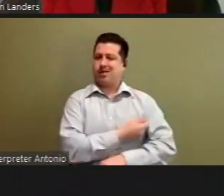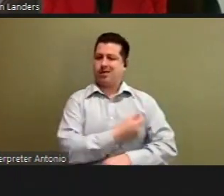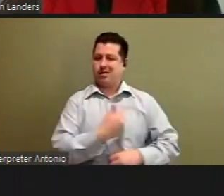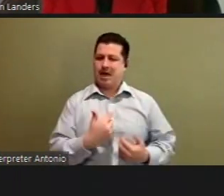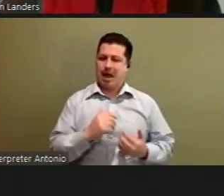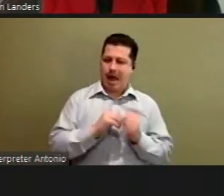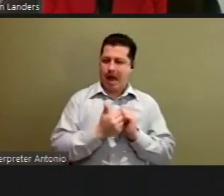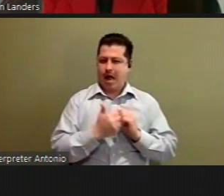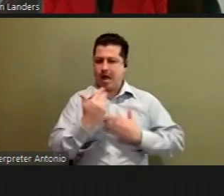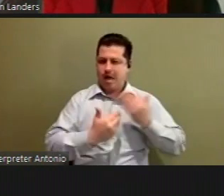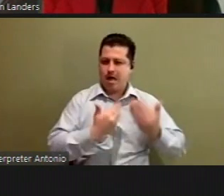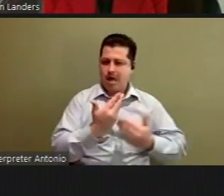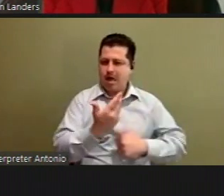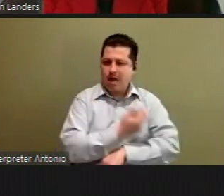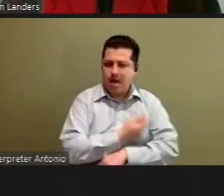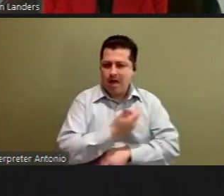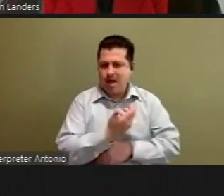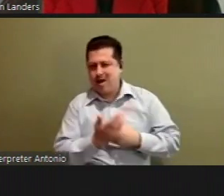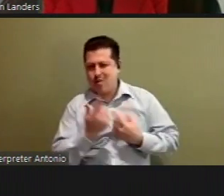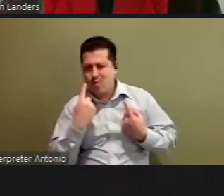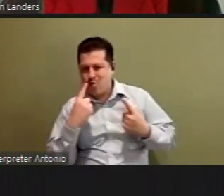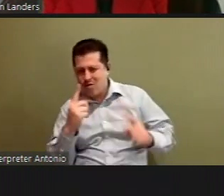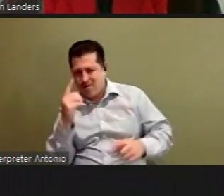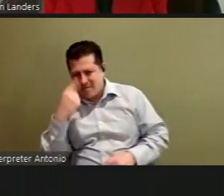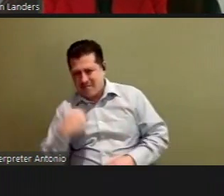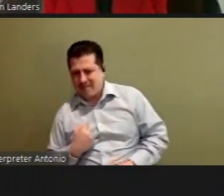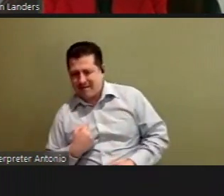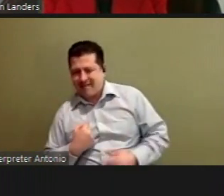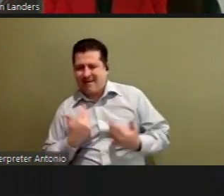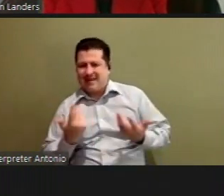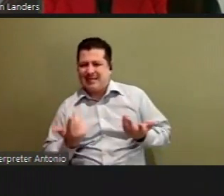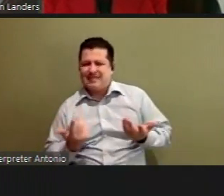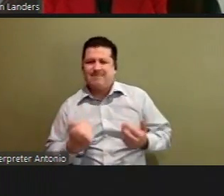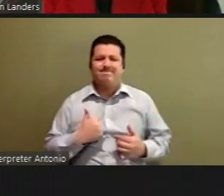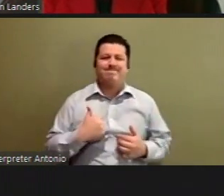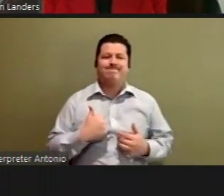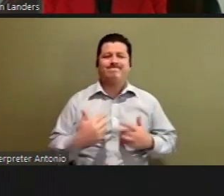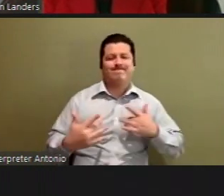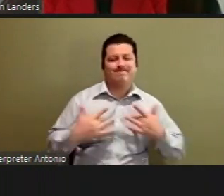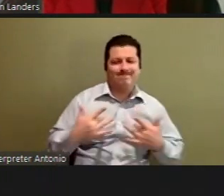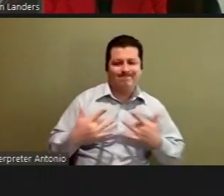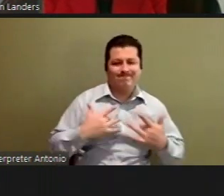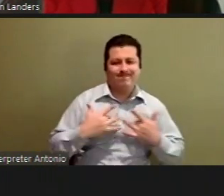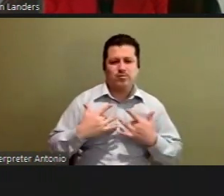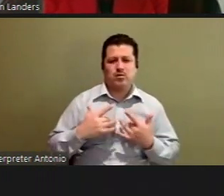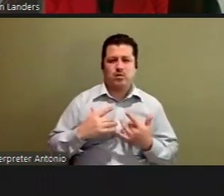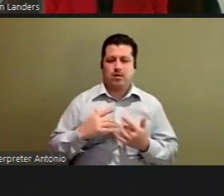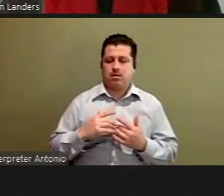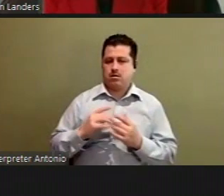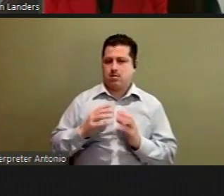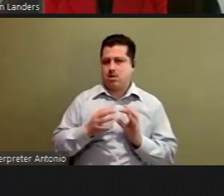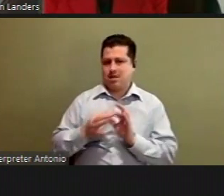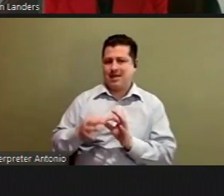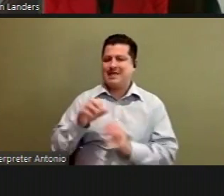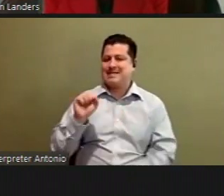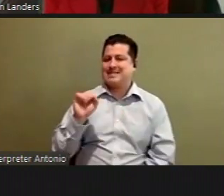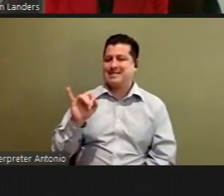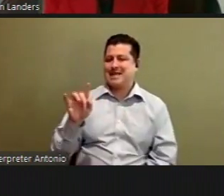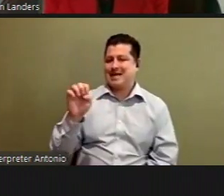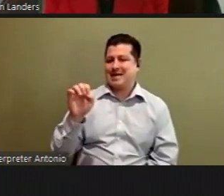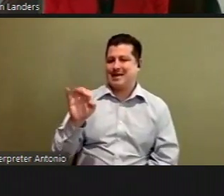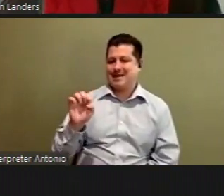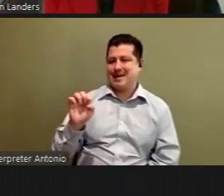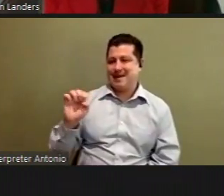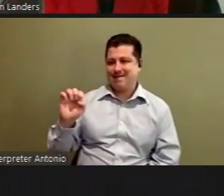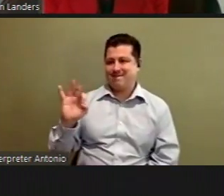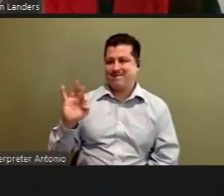know if it'll work for me. I'm worried about the side effects. trust the science that it's 95% effective. Trust